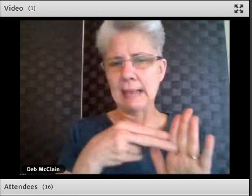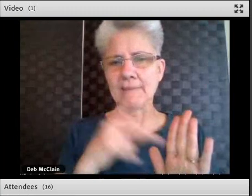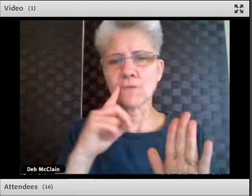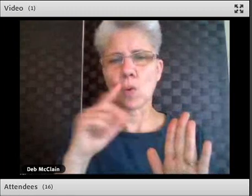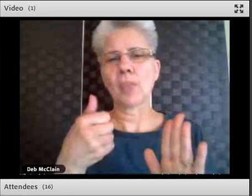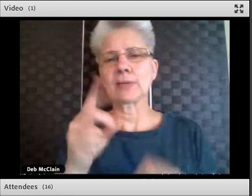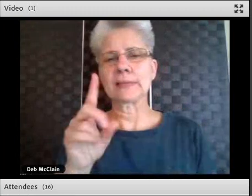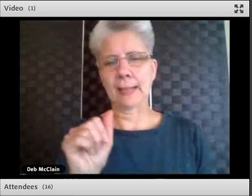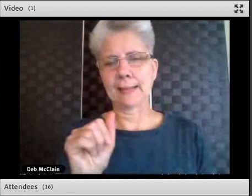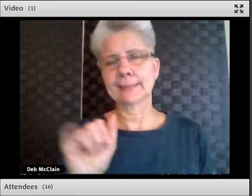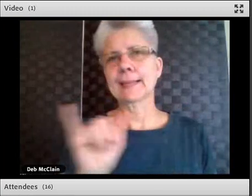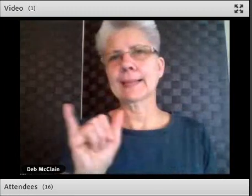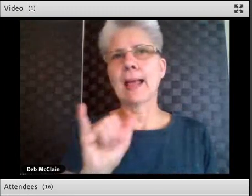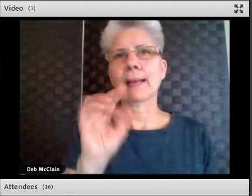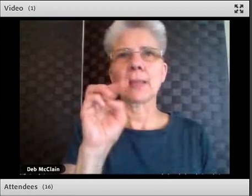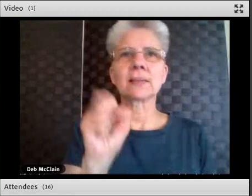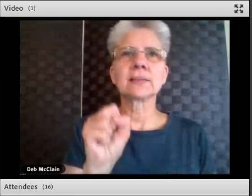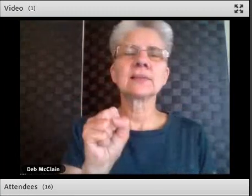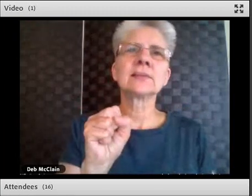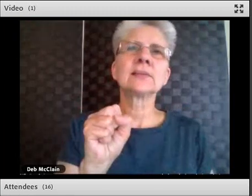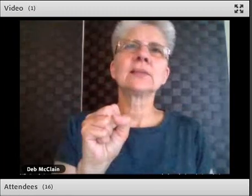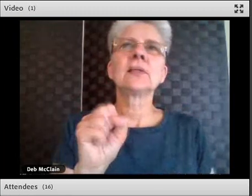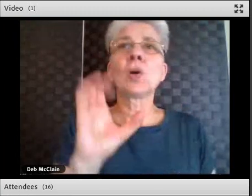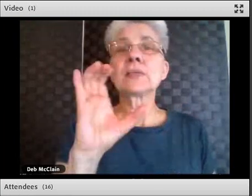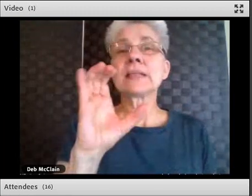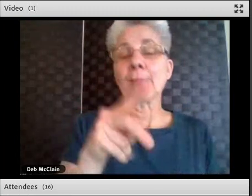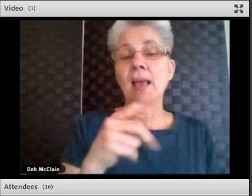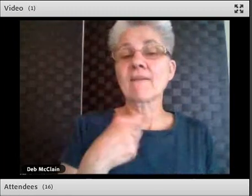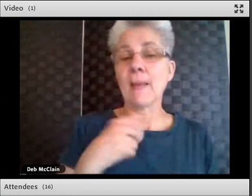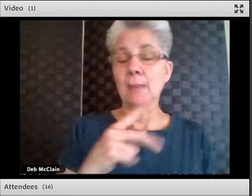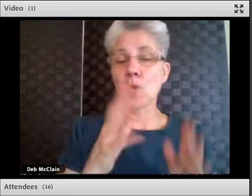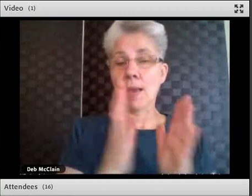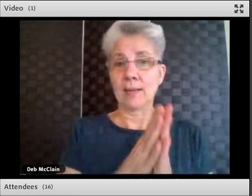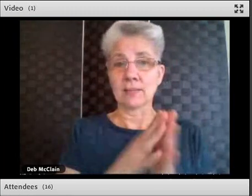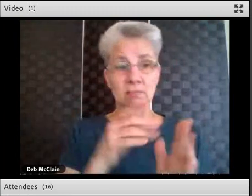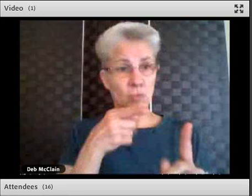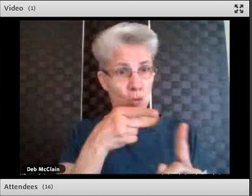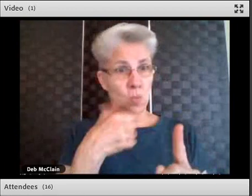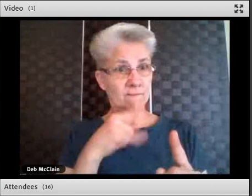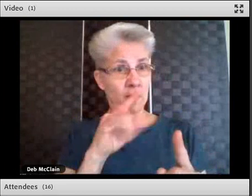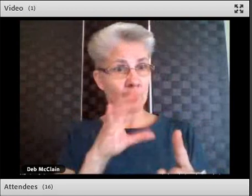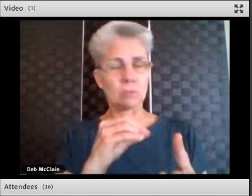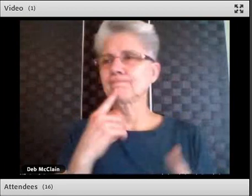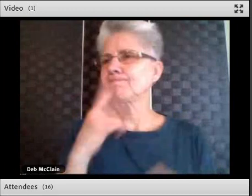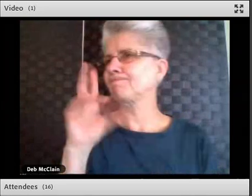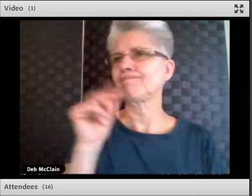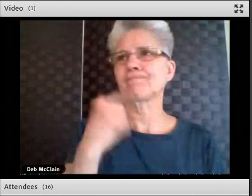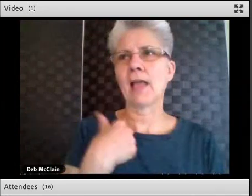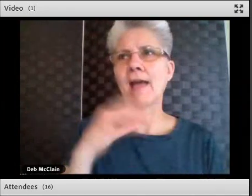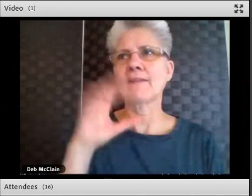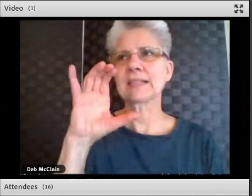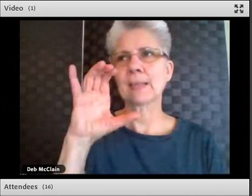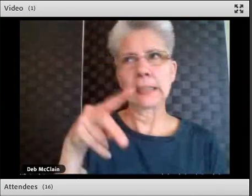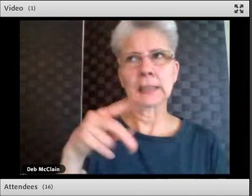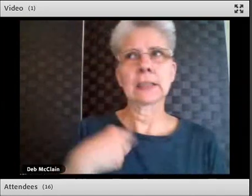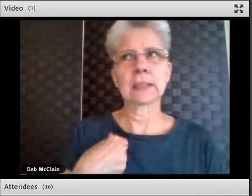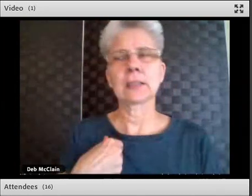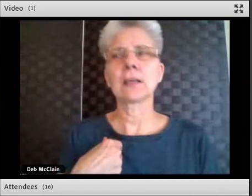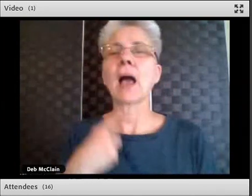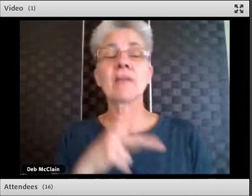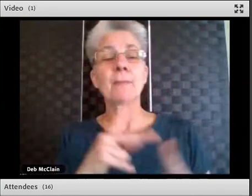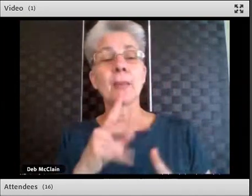other disabilities like MS or CP. I've had people ask if I have fibro, and I tell them no, I have cerebral palsy. I've